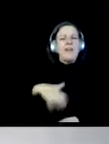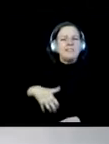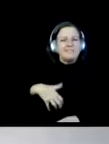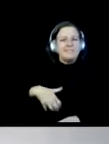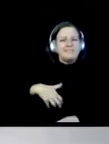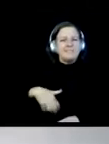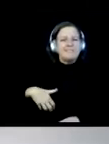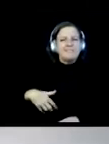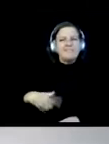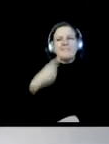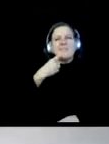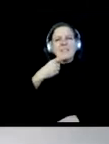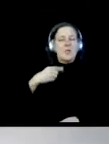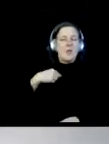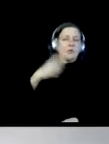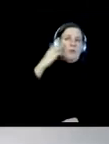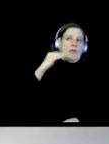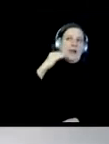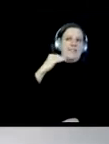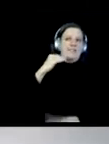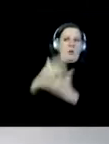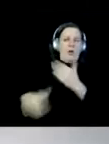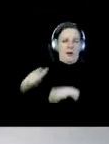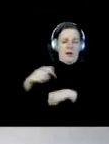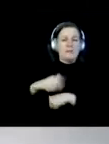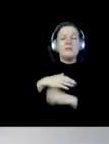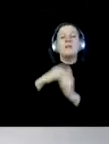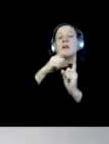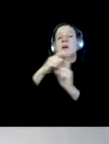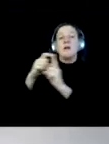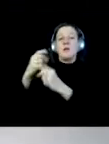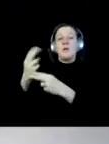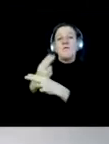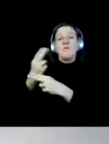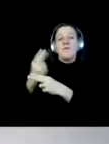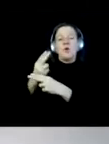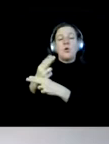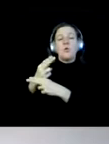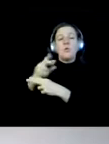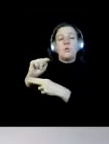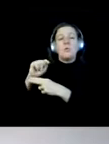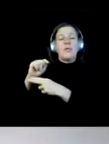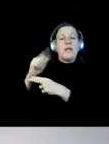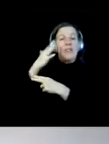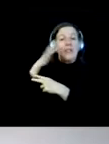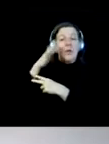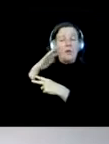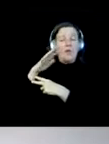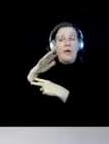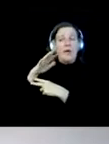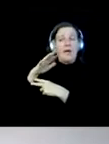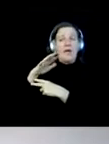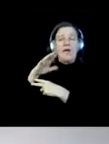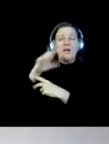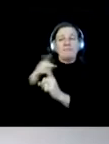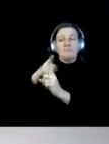point. So my terms for using theory kind of became just about not caring about the parts